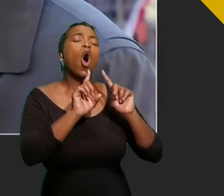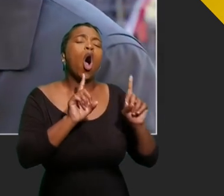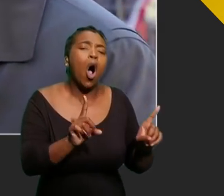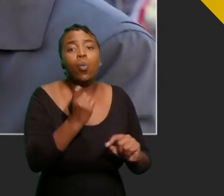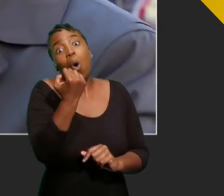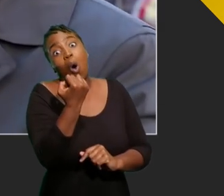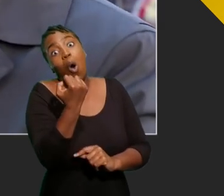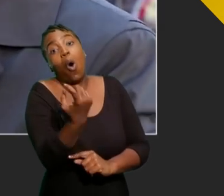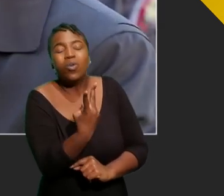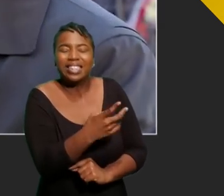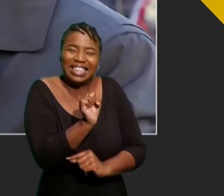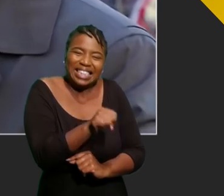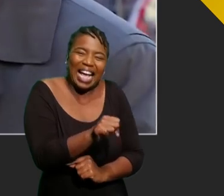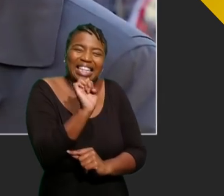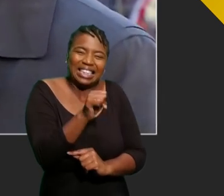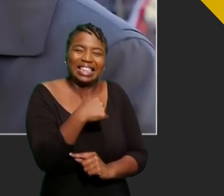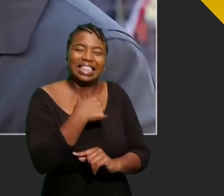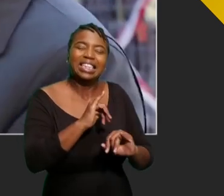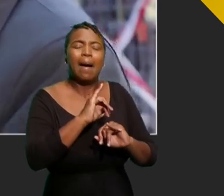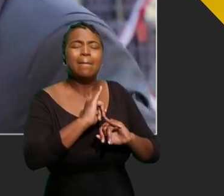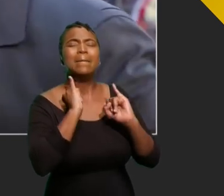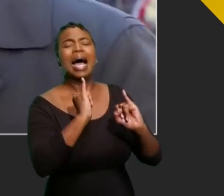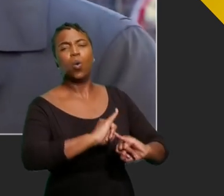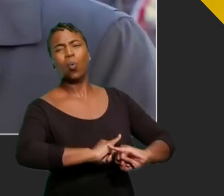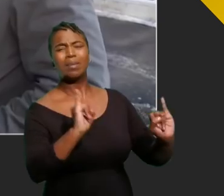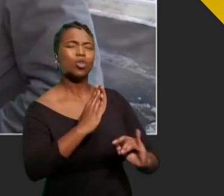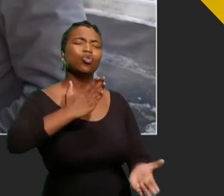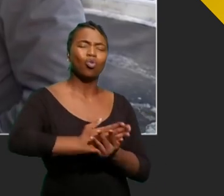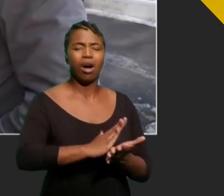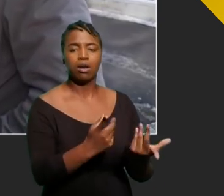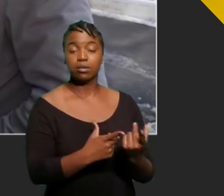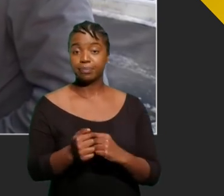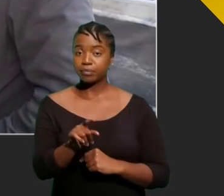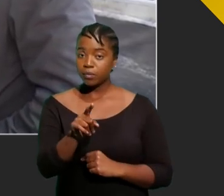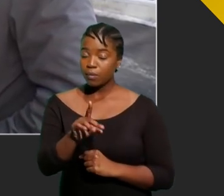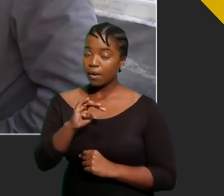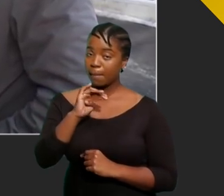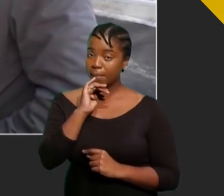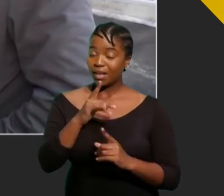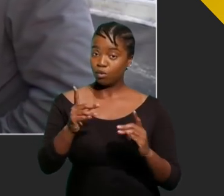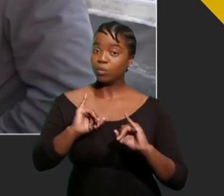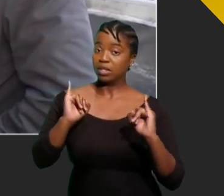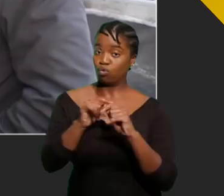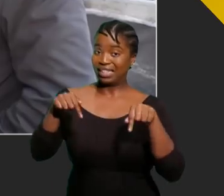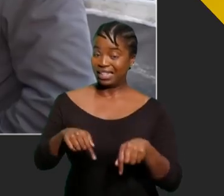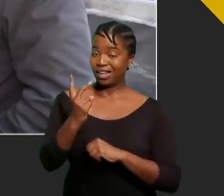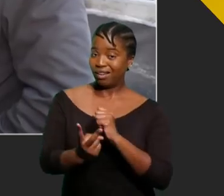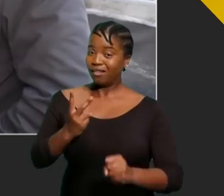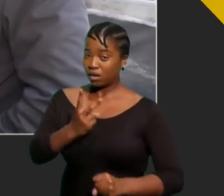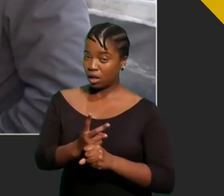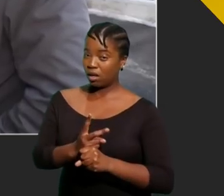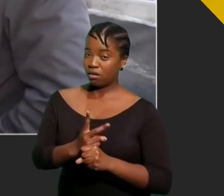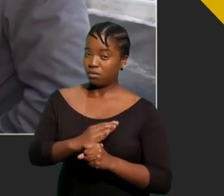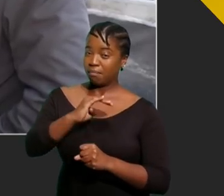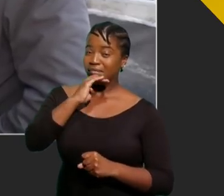the way, even if it was bad, it was worse. And we're not even sure we've dealt with it. And so in order to be taken seriously here again,